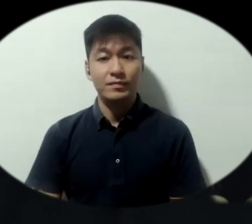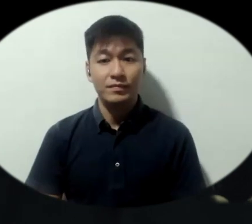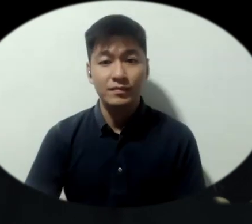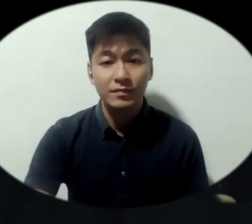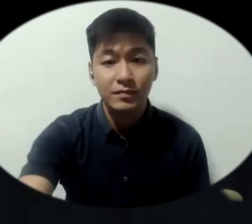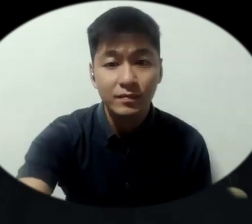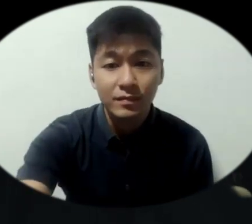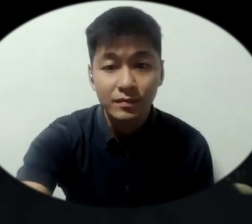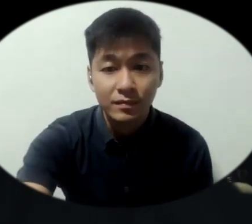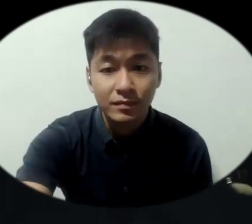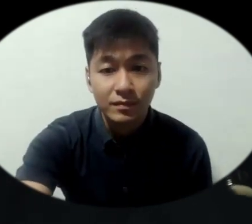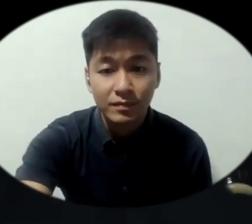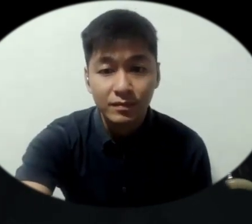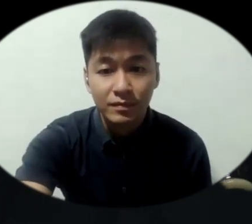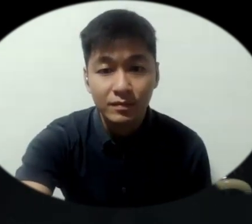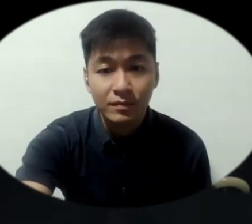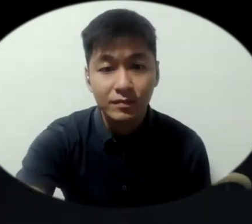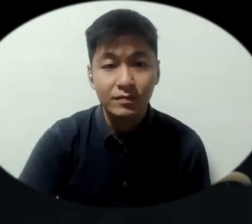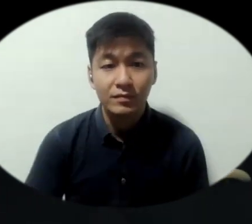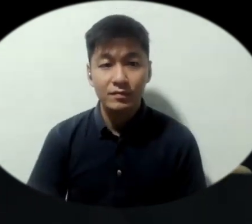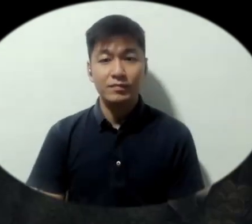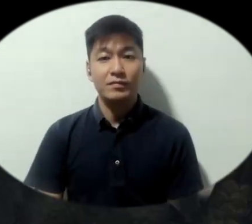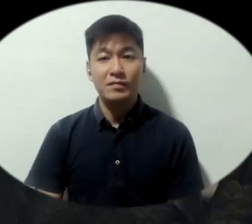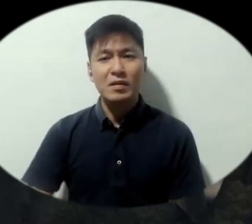Be strong. Don't be afraid.